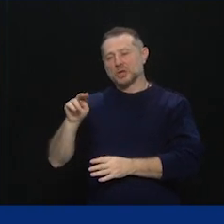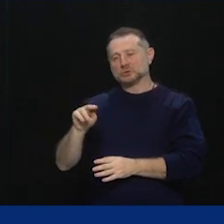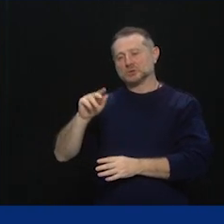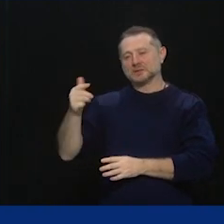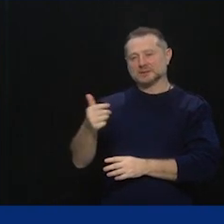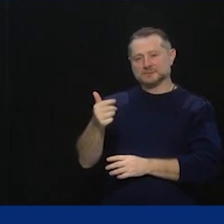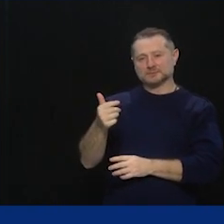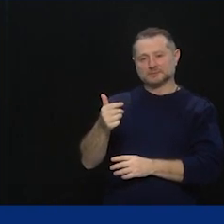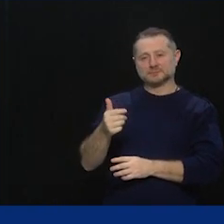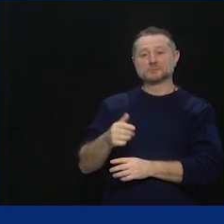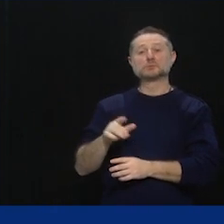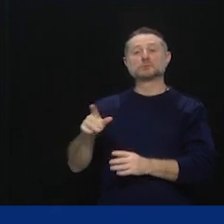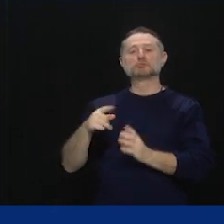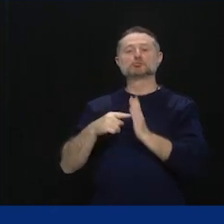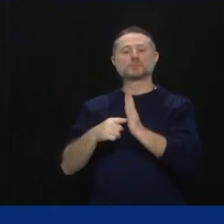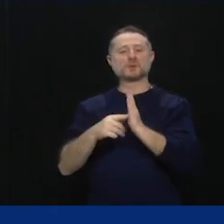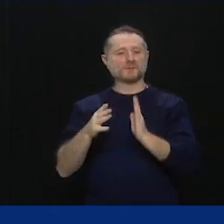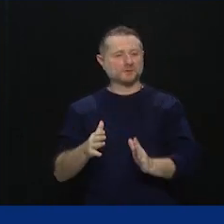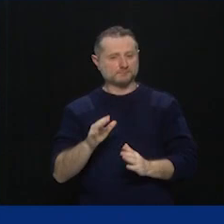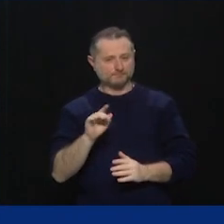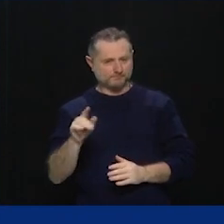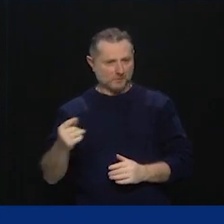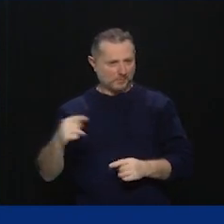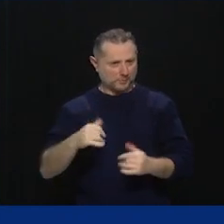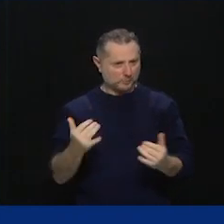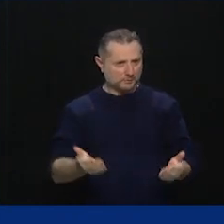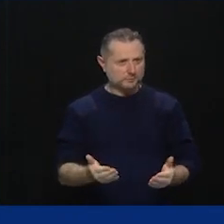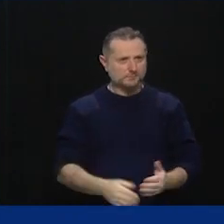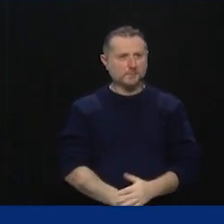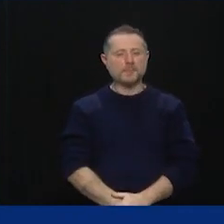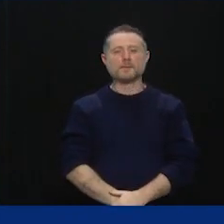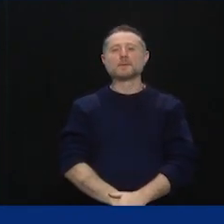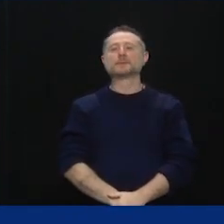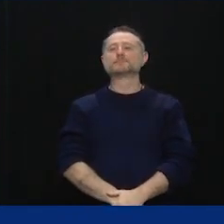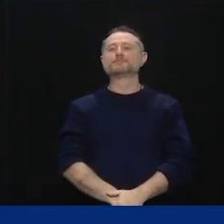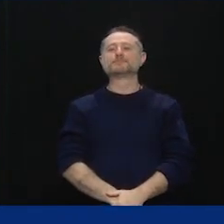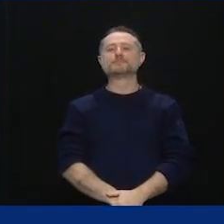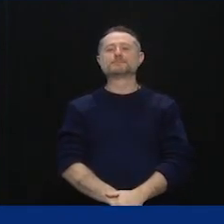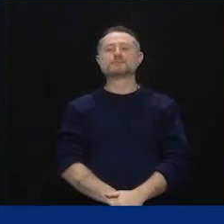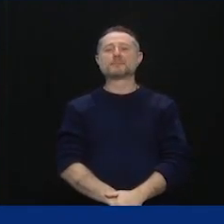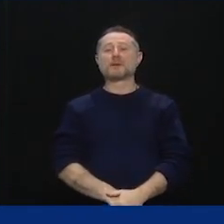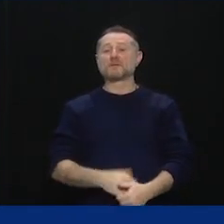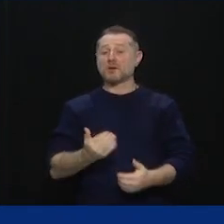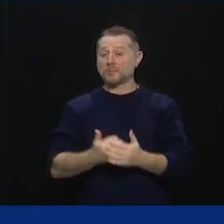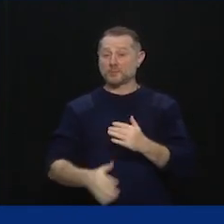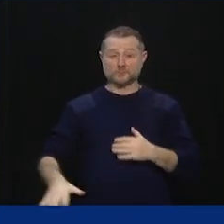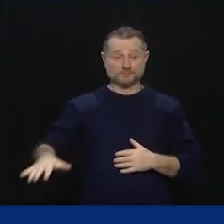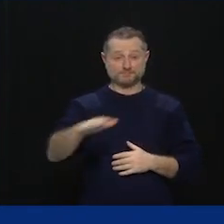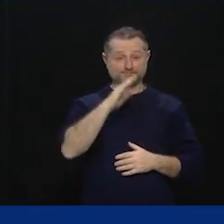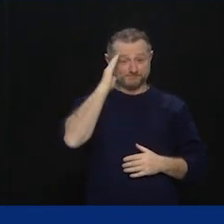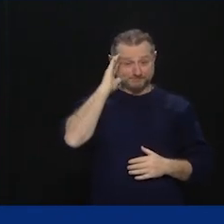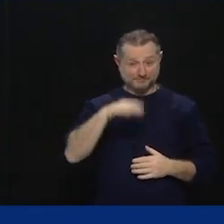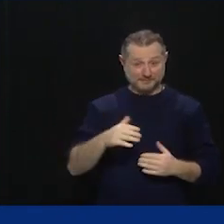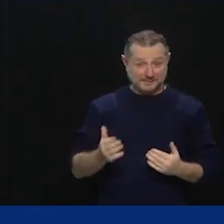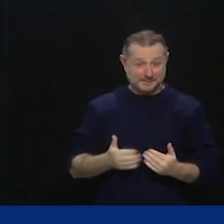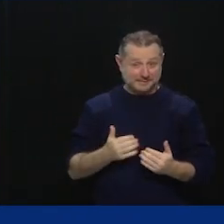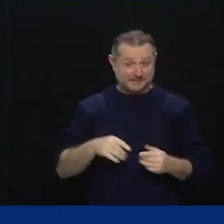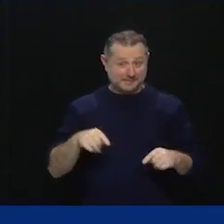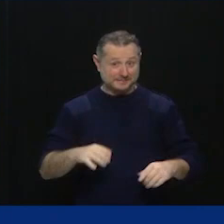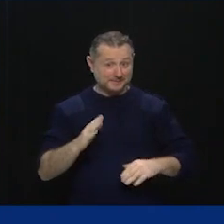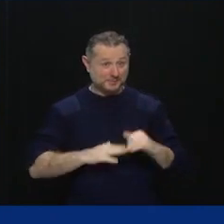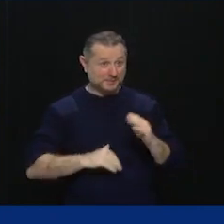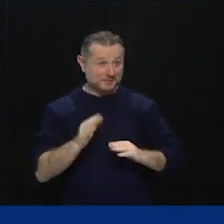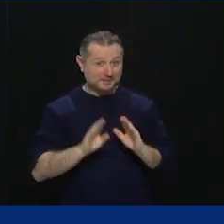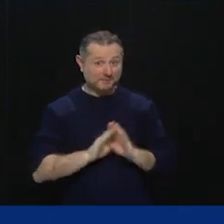Bender. Now, everybody here knows that it's not easy to develop or build on Long Island. It takes years for us to be able to stick a shovel in the